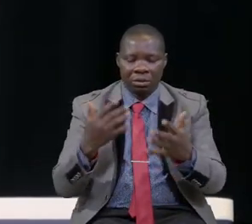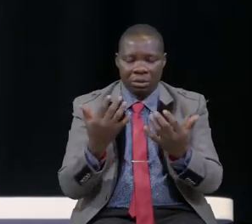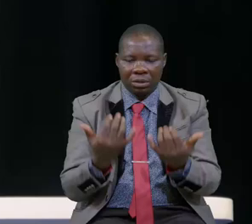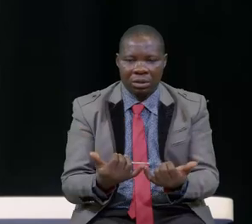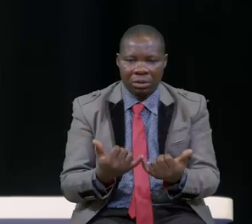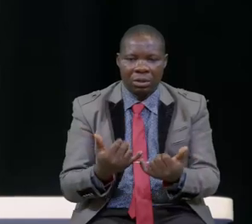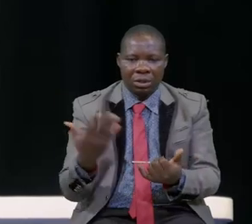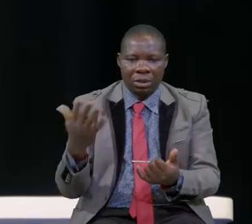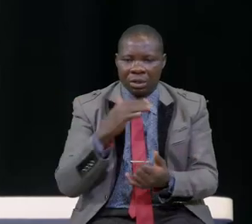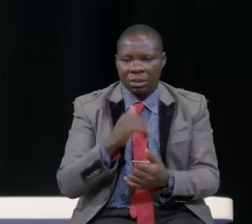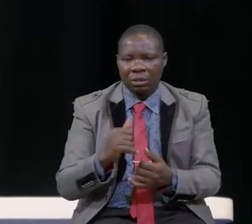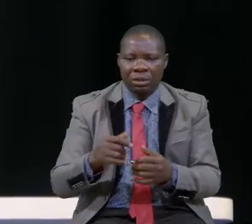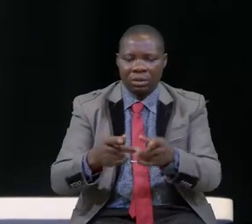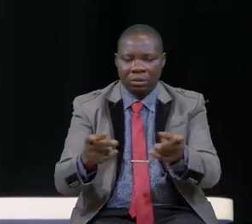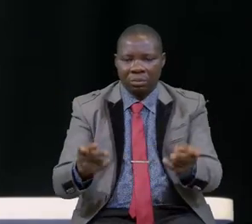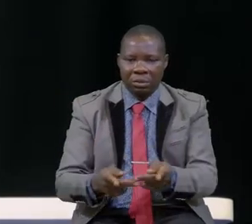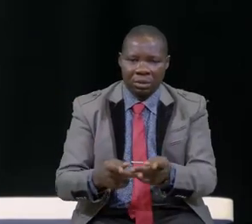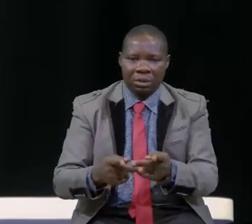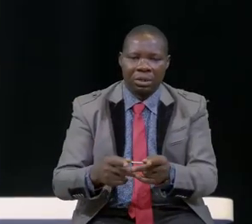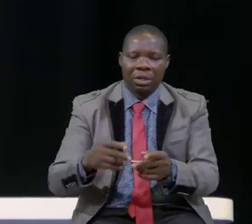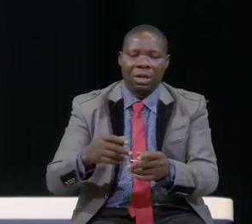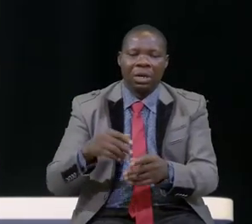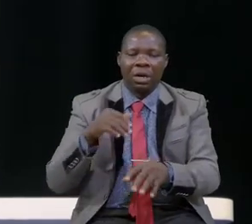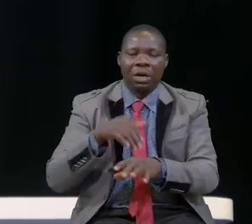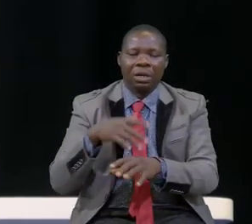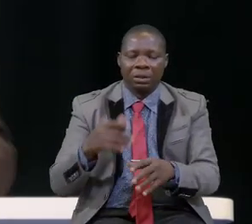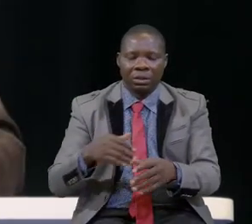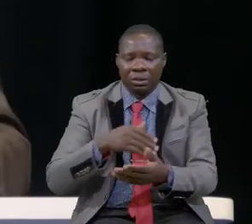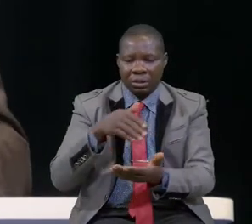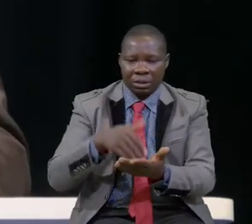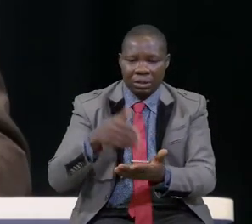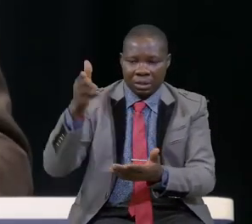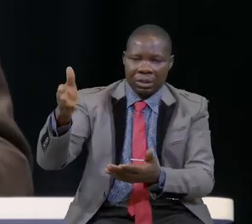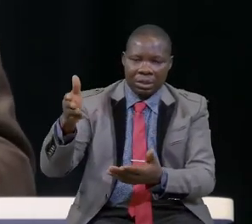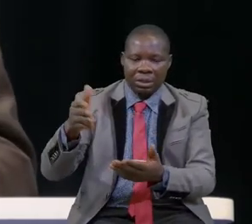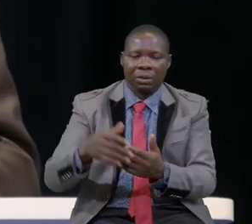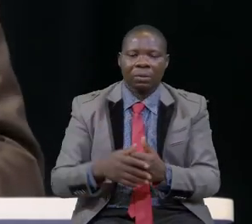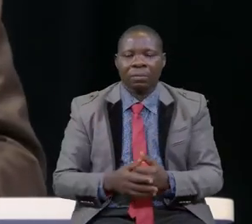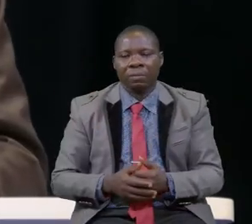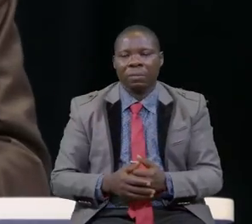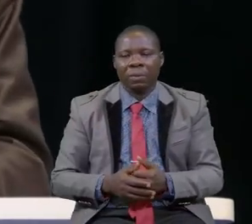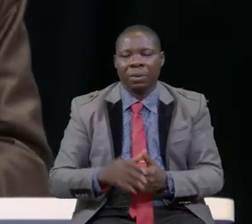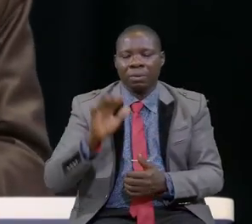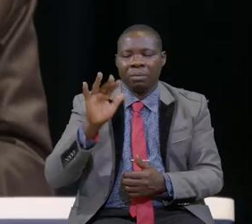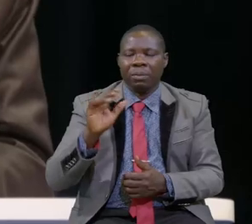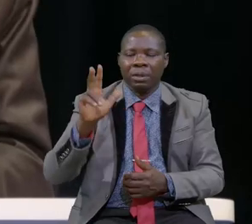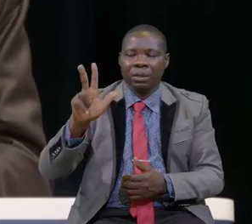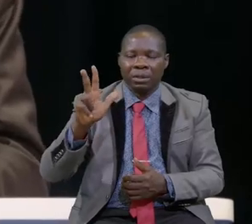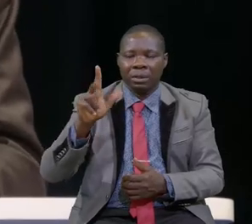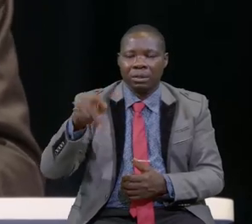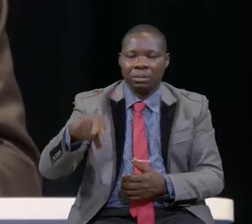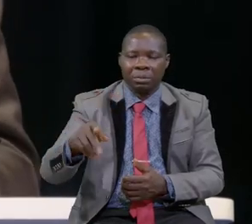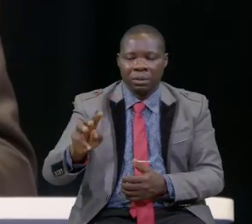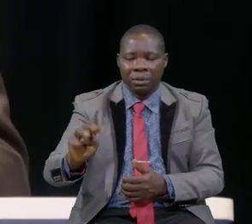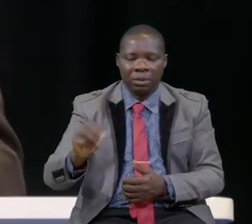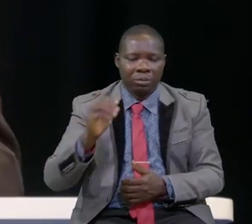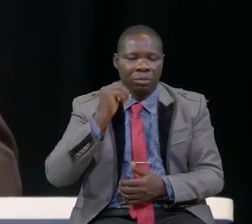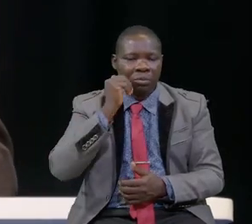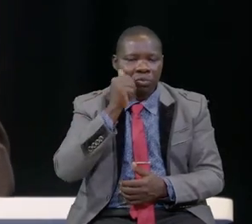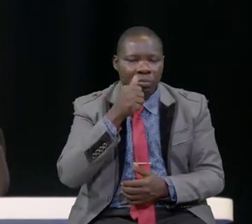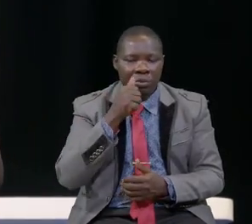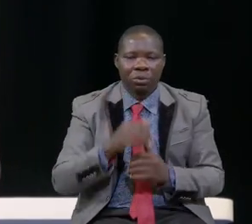hand side. After the building there, by 3 p.m. tomorrow,